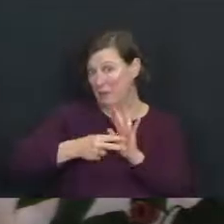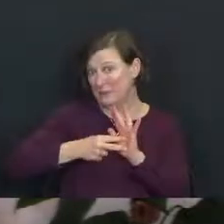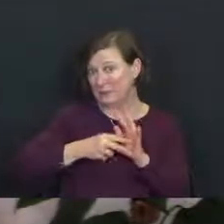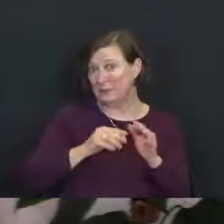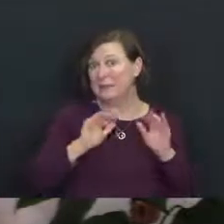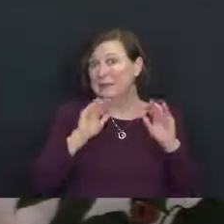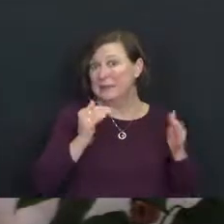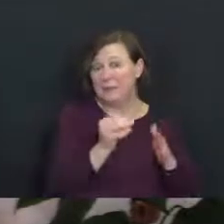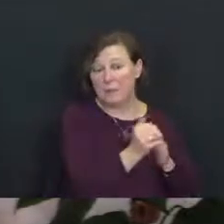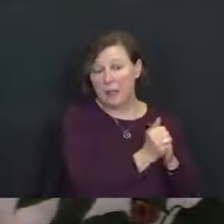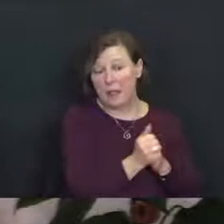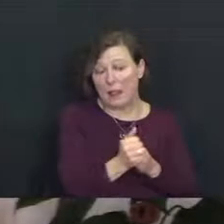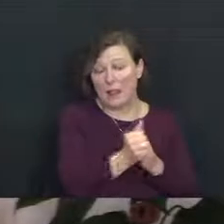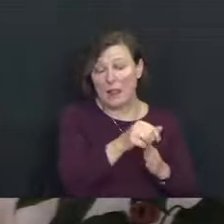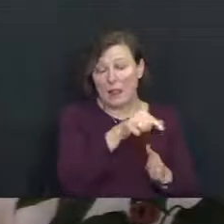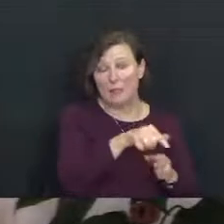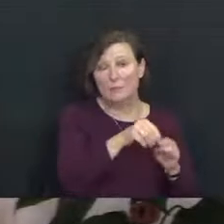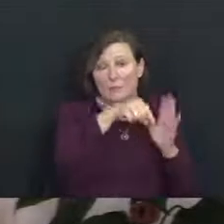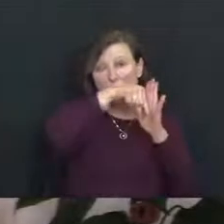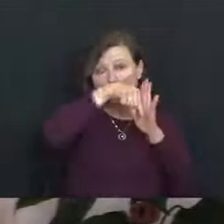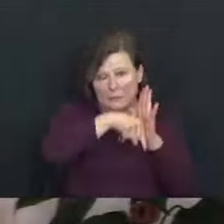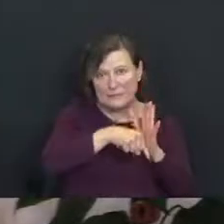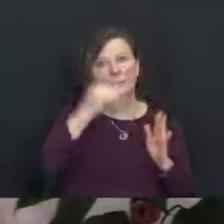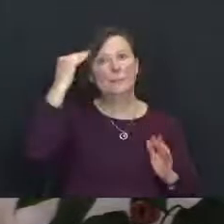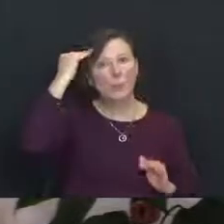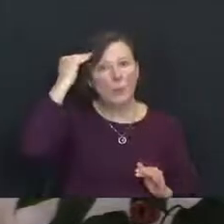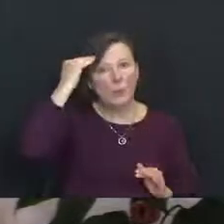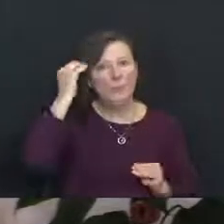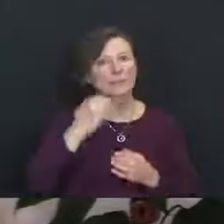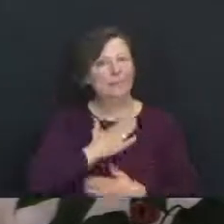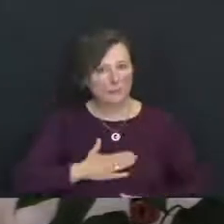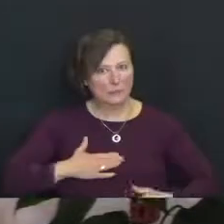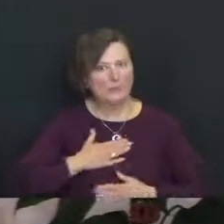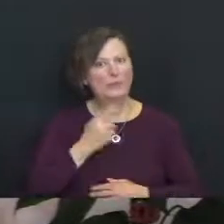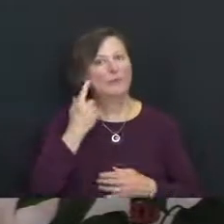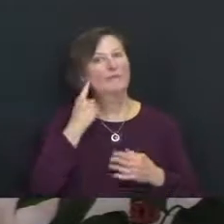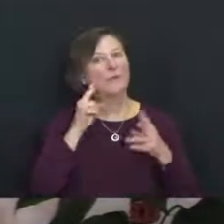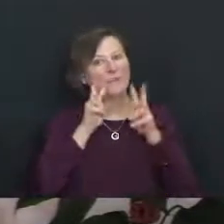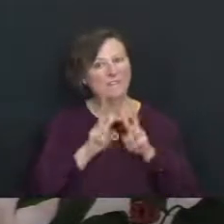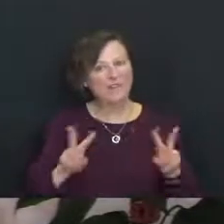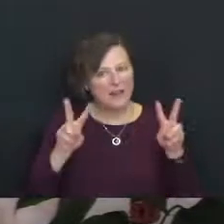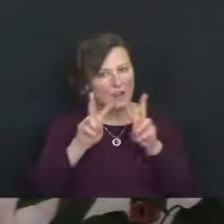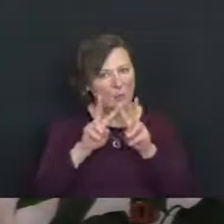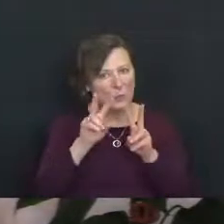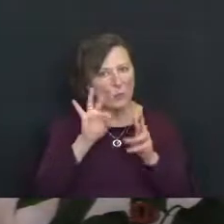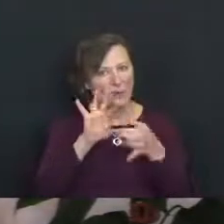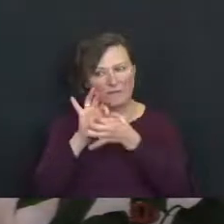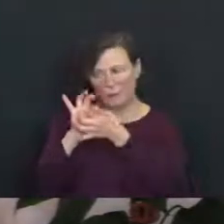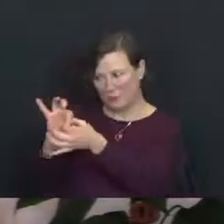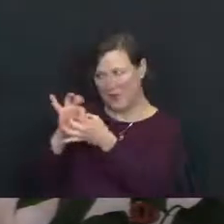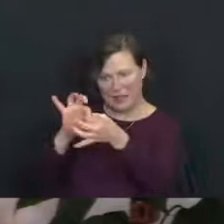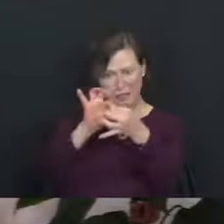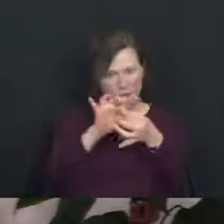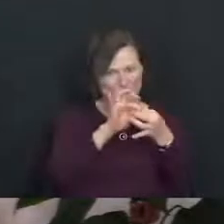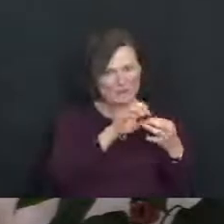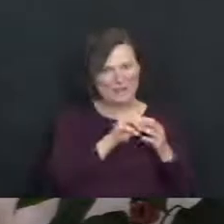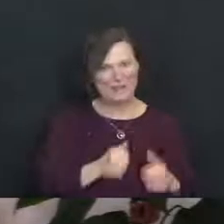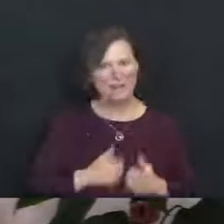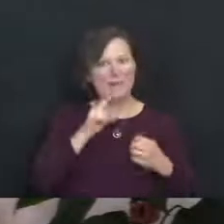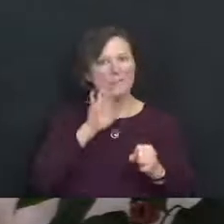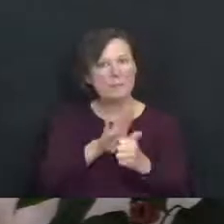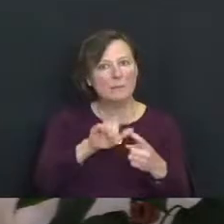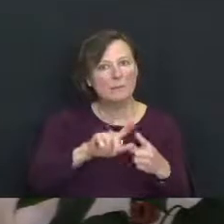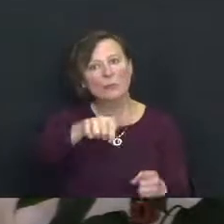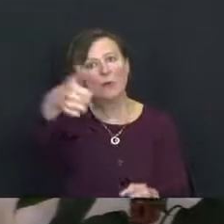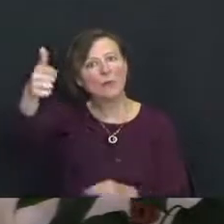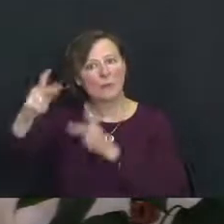him to a deeper awareness and appreciation for the value of relationships in life. commitments to other